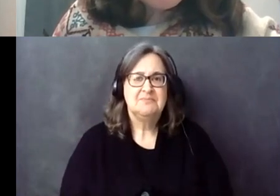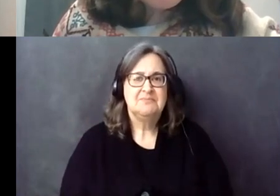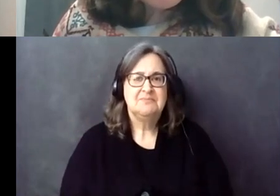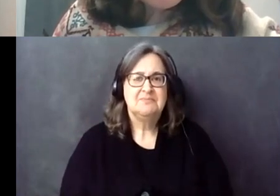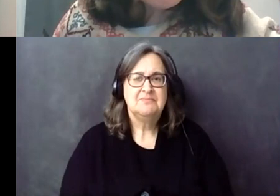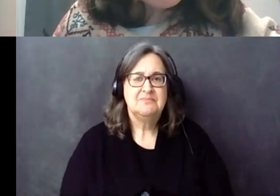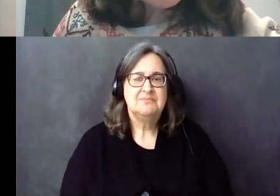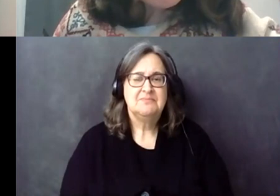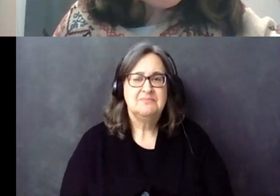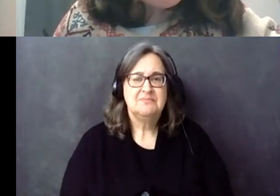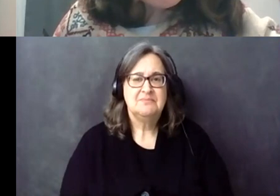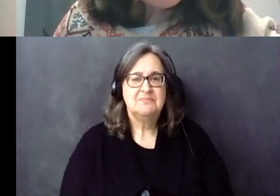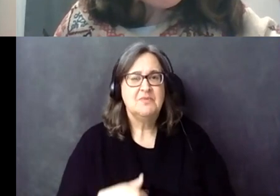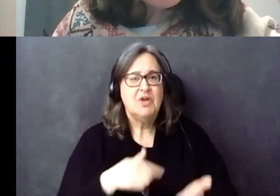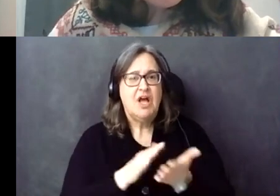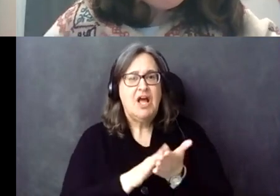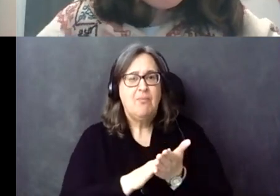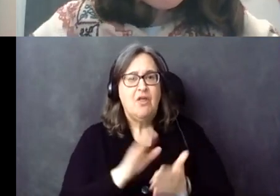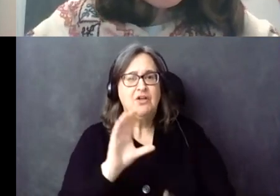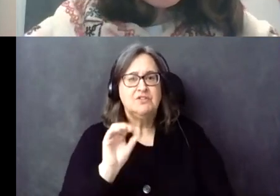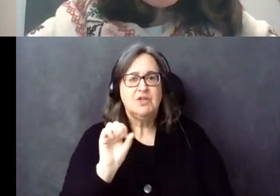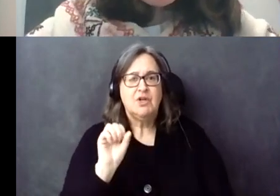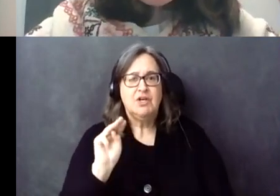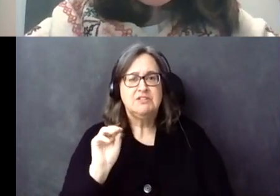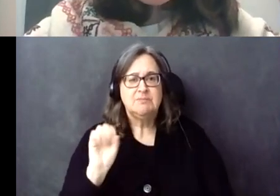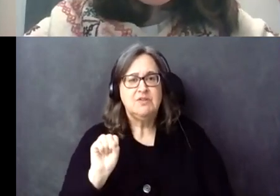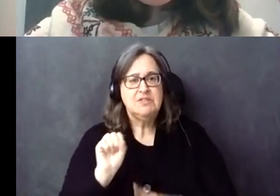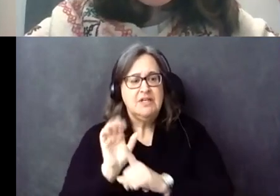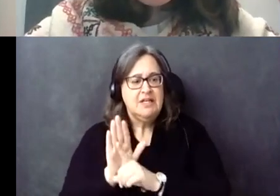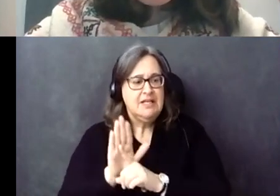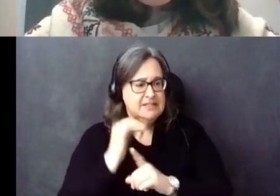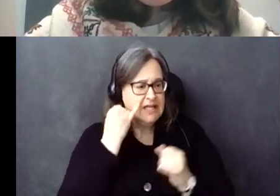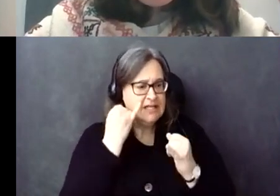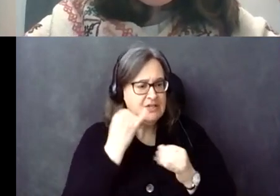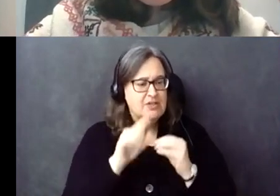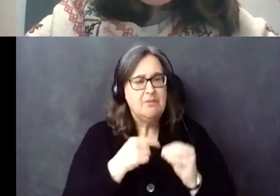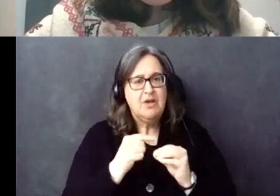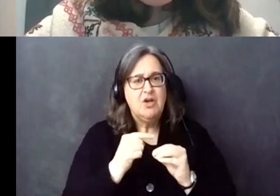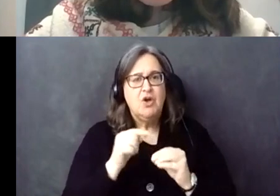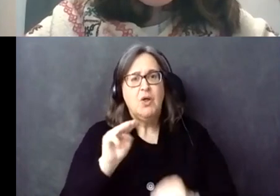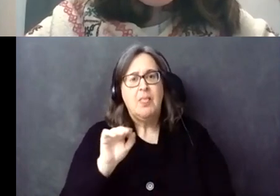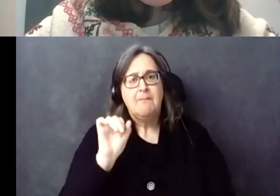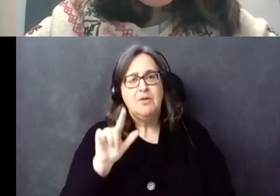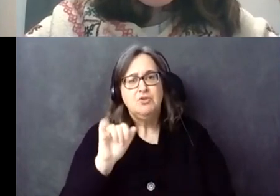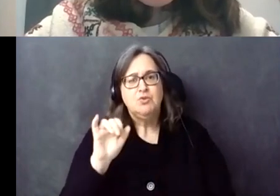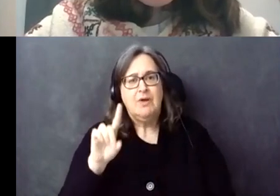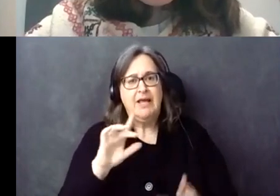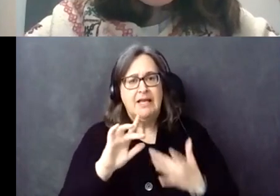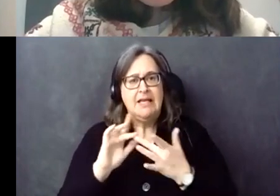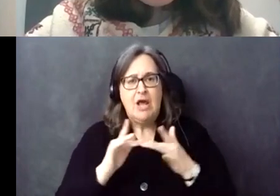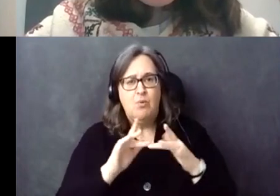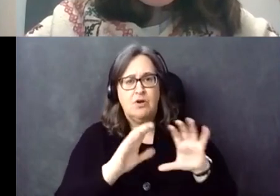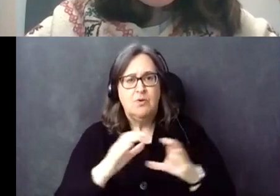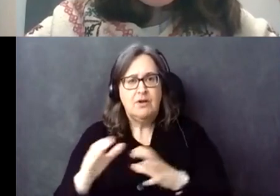So I applaud Cosmos and his ideas about mutual aid networks. I think they